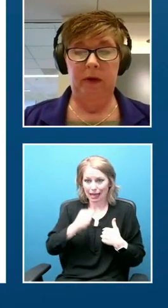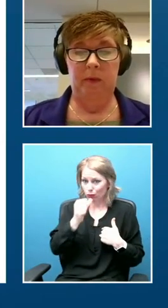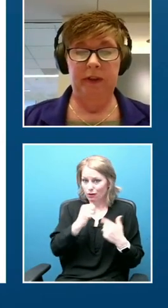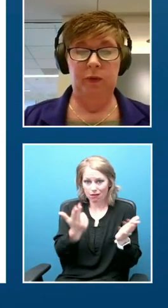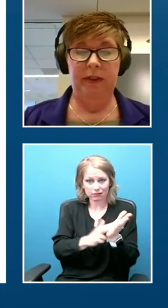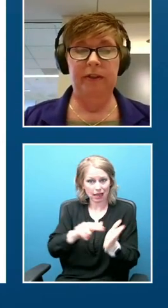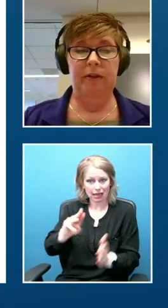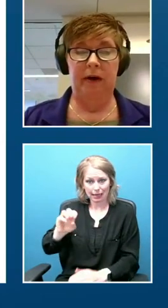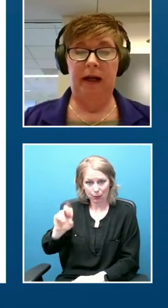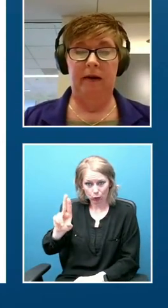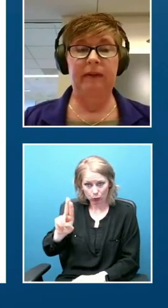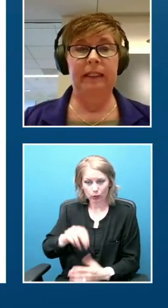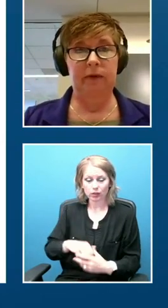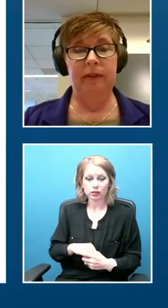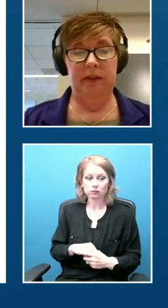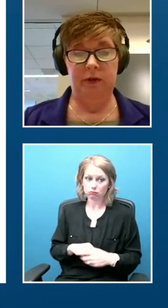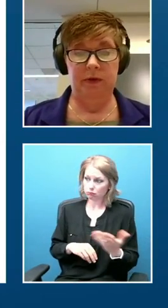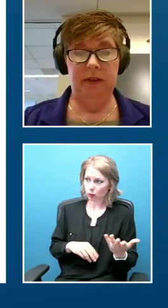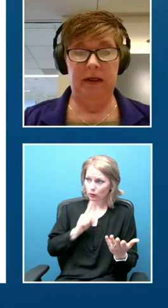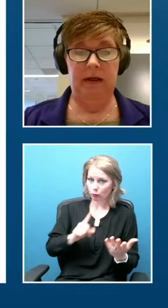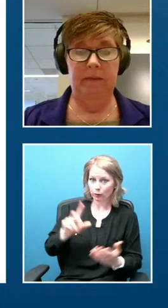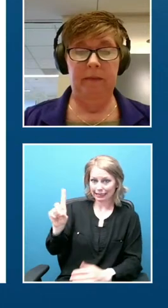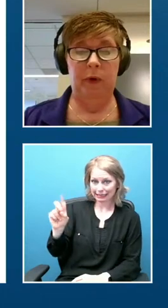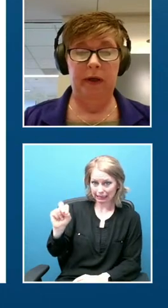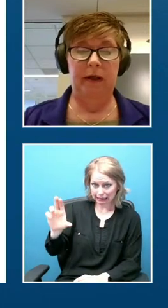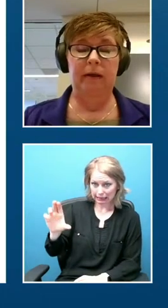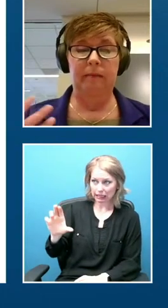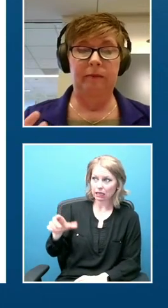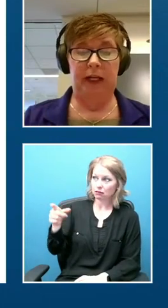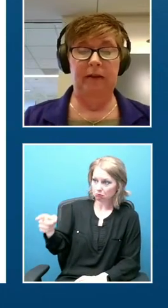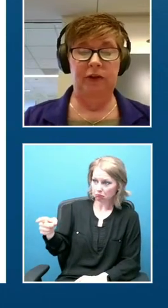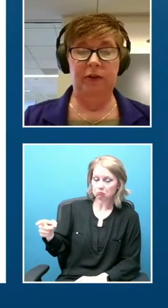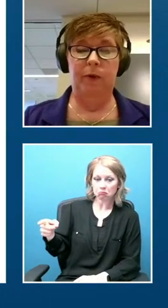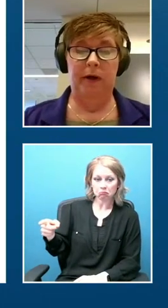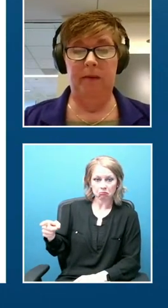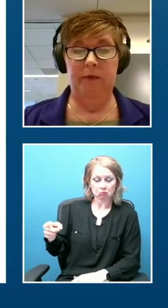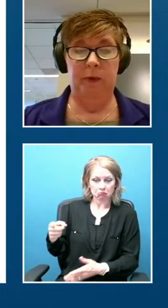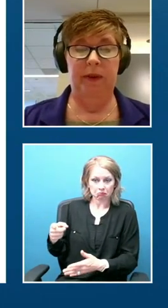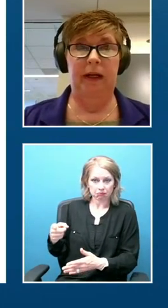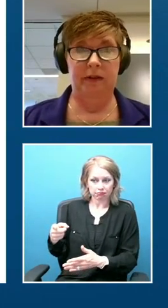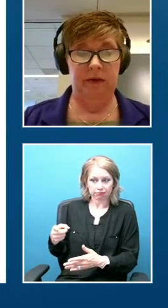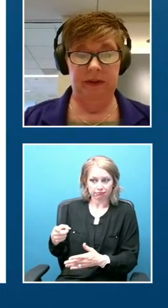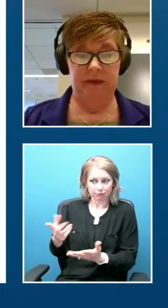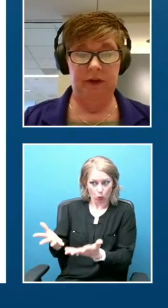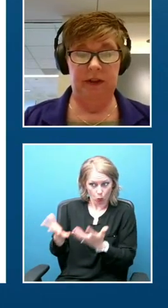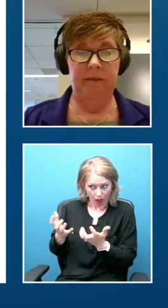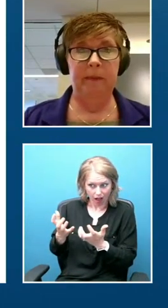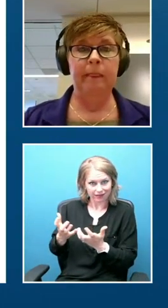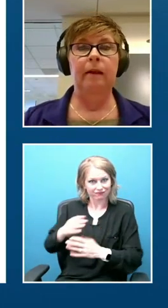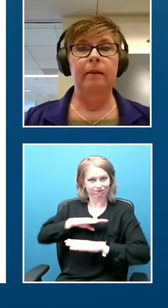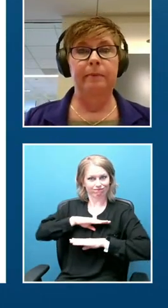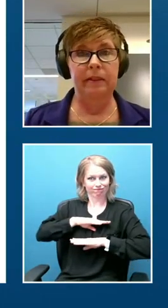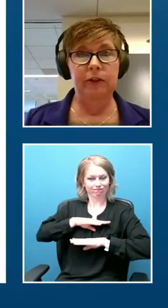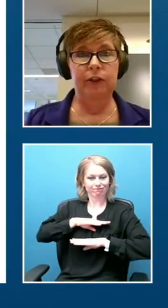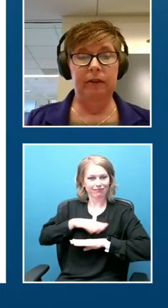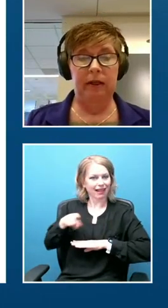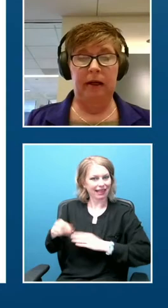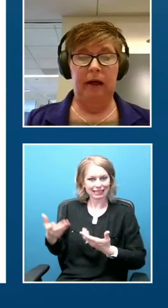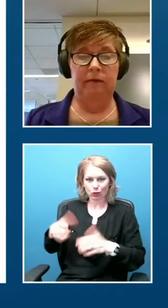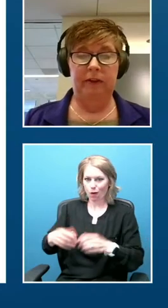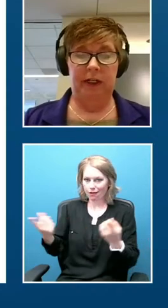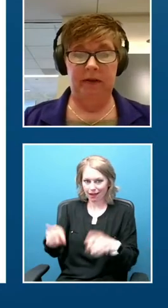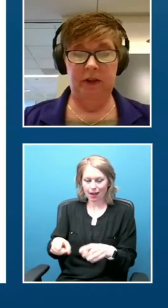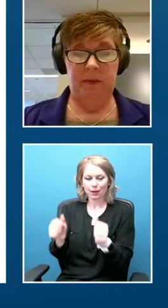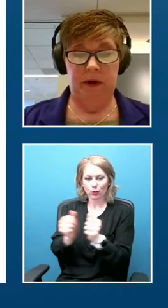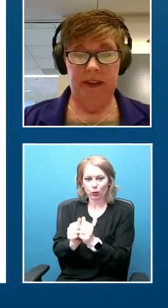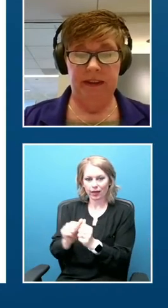and which was to not have any credentials challenges brought up before the National Convention. The position